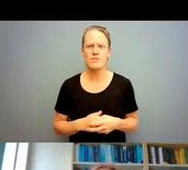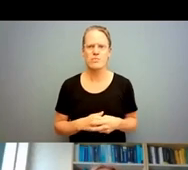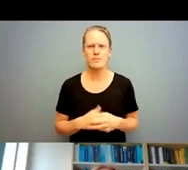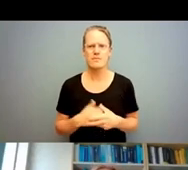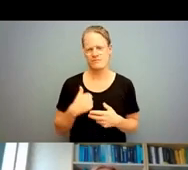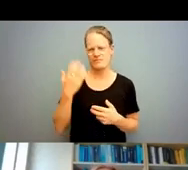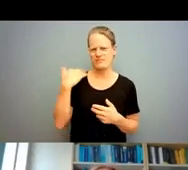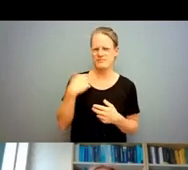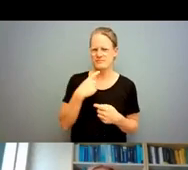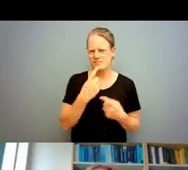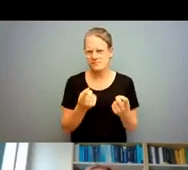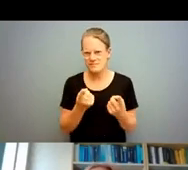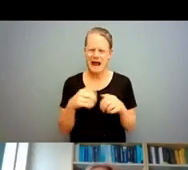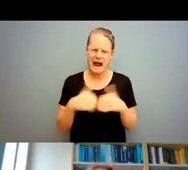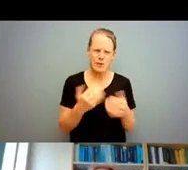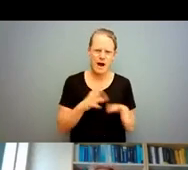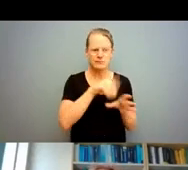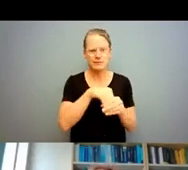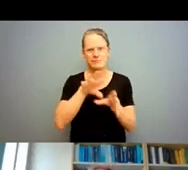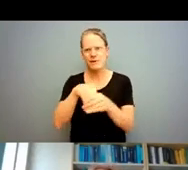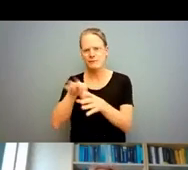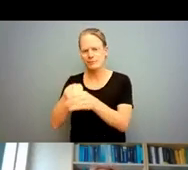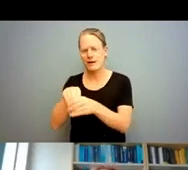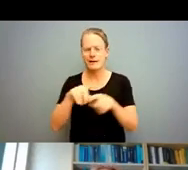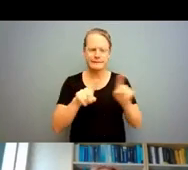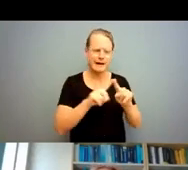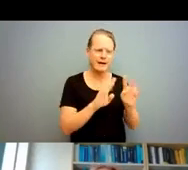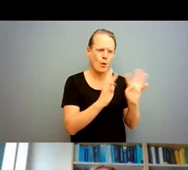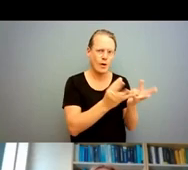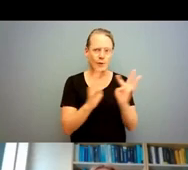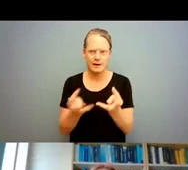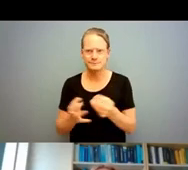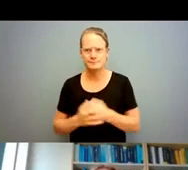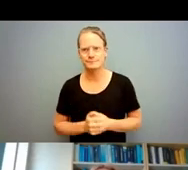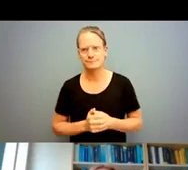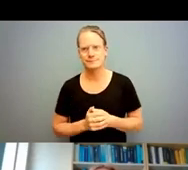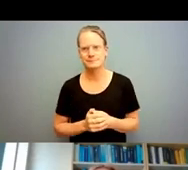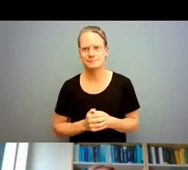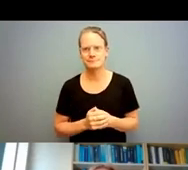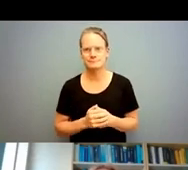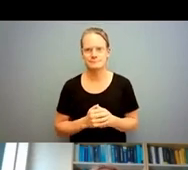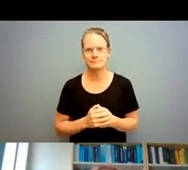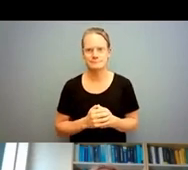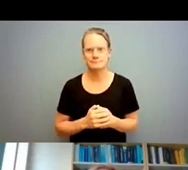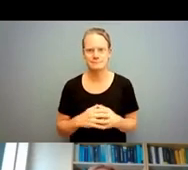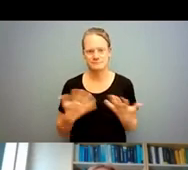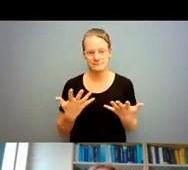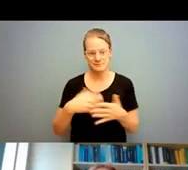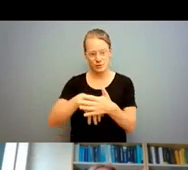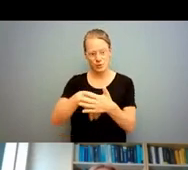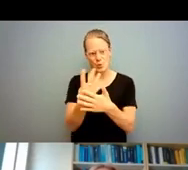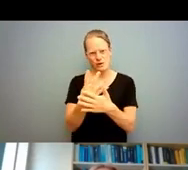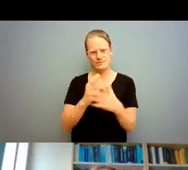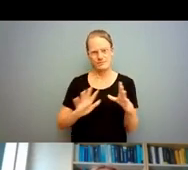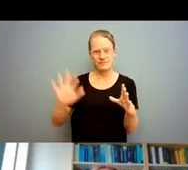implementing. And unfortunately, to my knowledge, none of the Nordic states have actually adopted national action plans when it